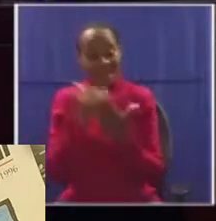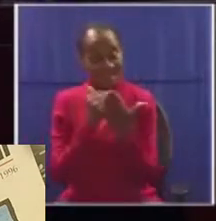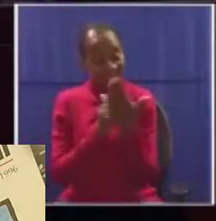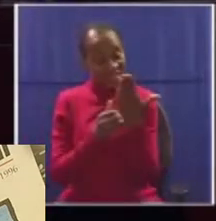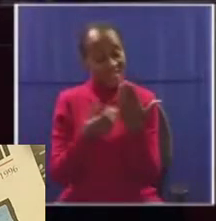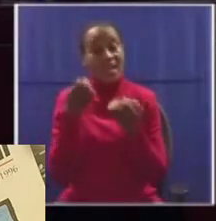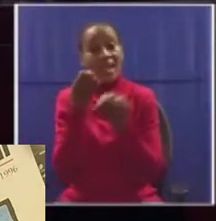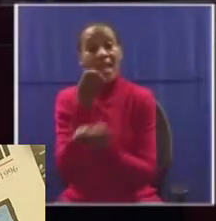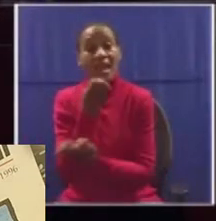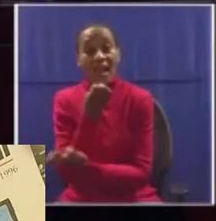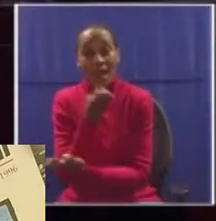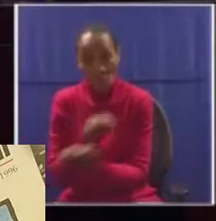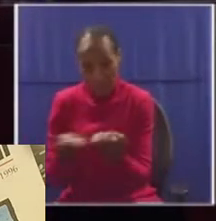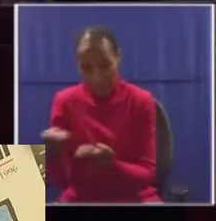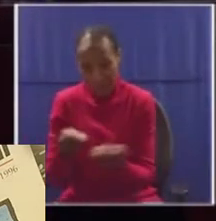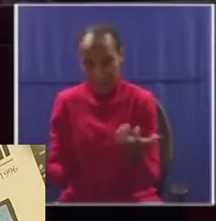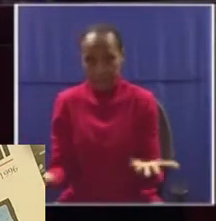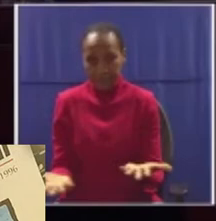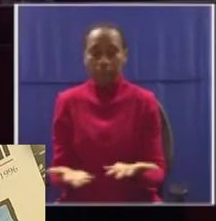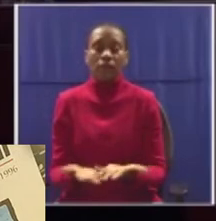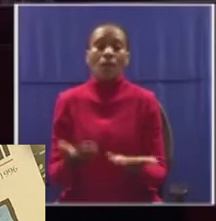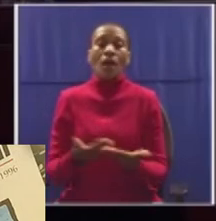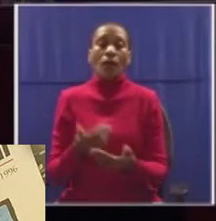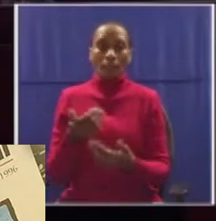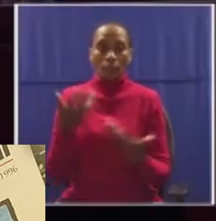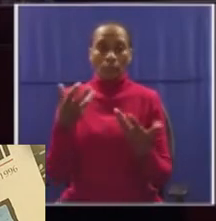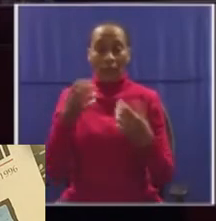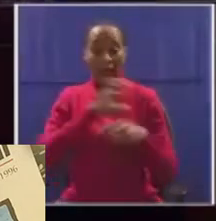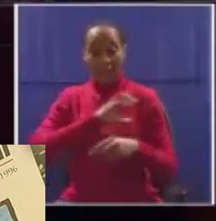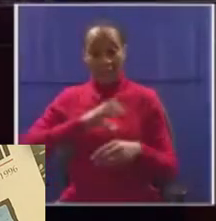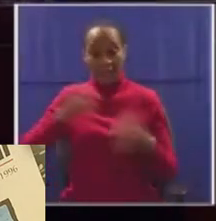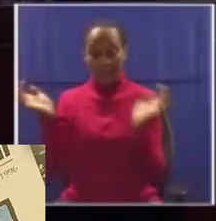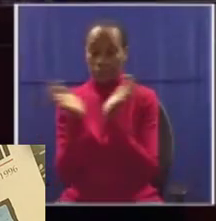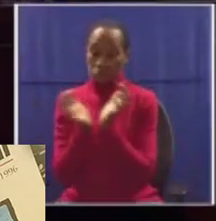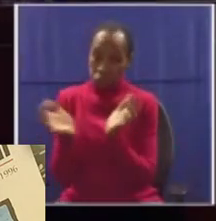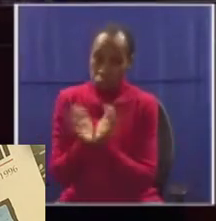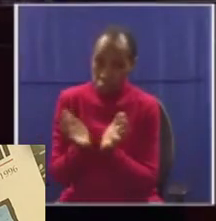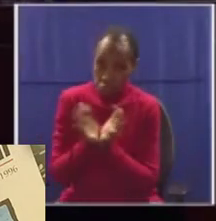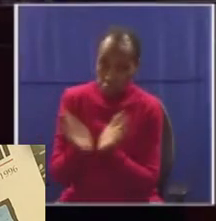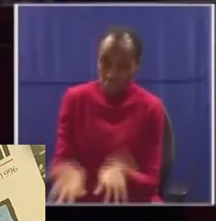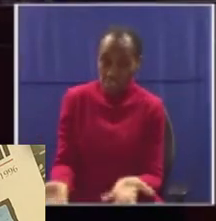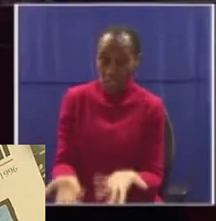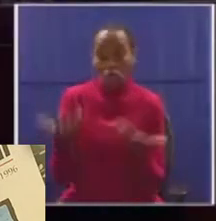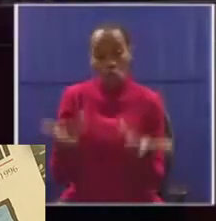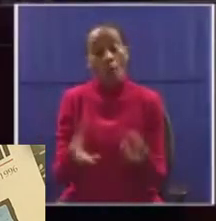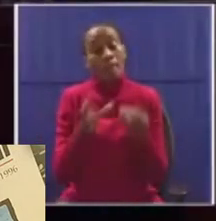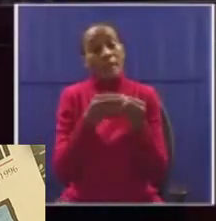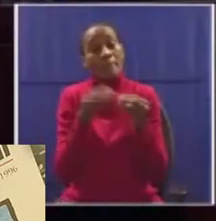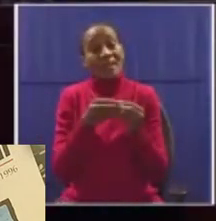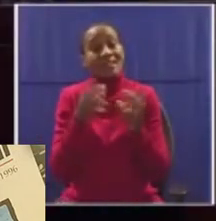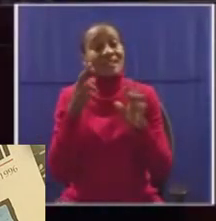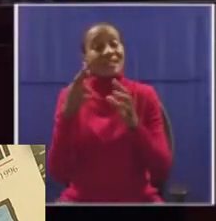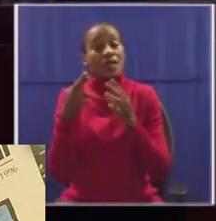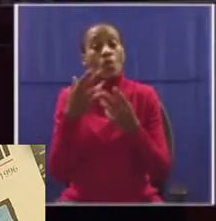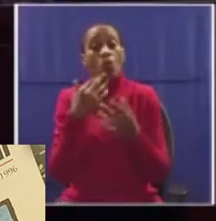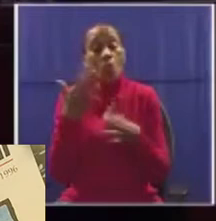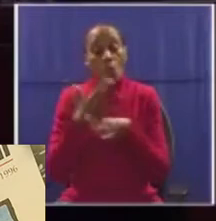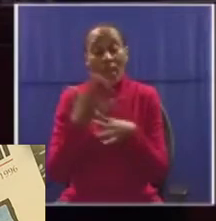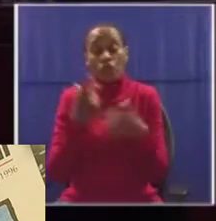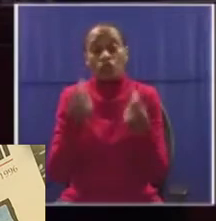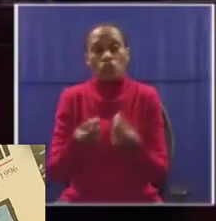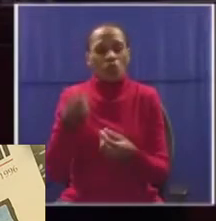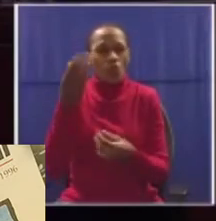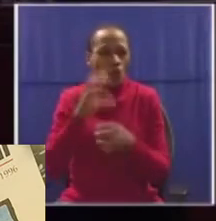on application and in consultation with the cabinet members responsible for communications defense